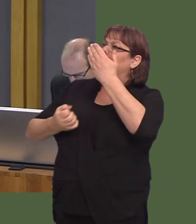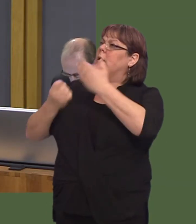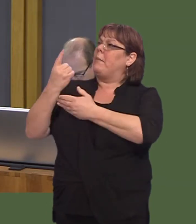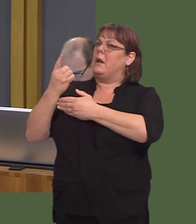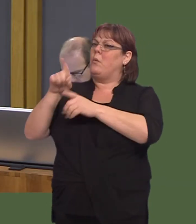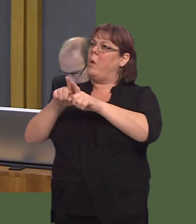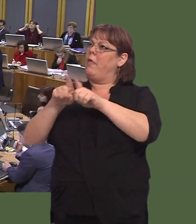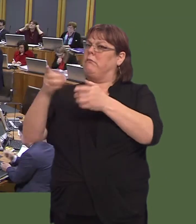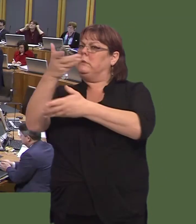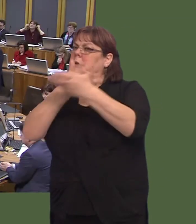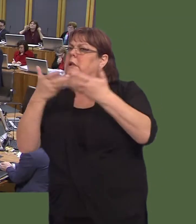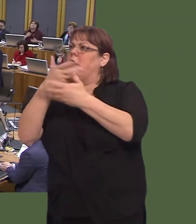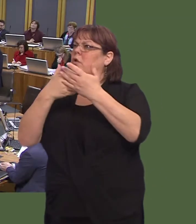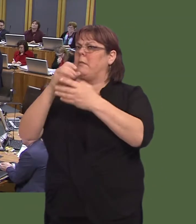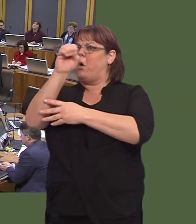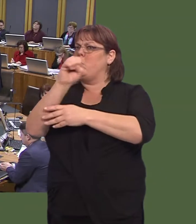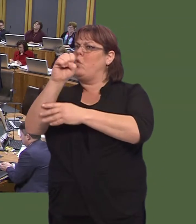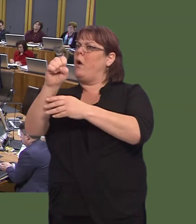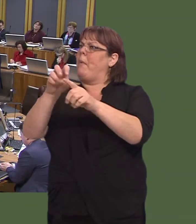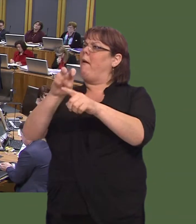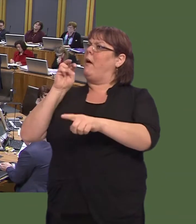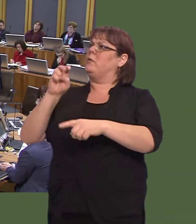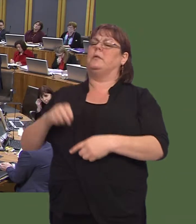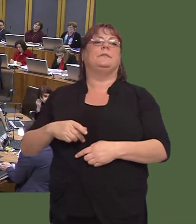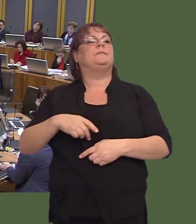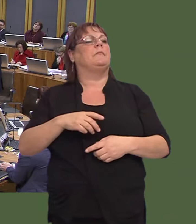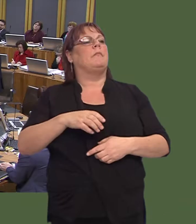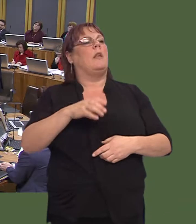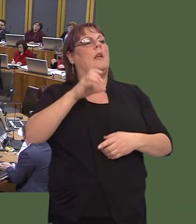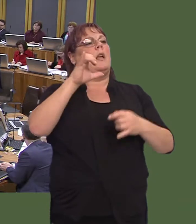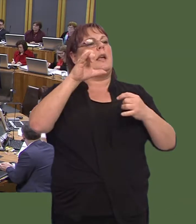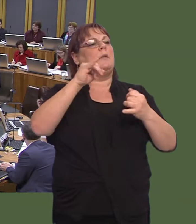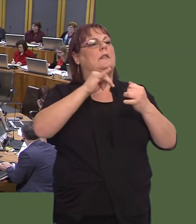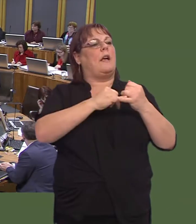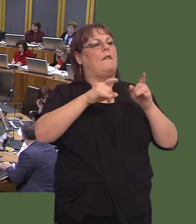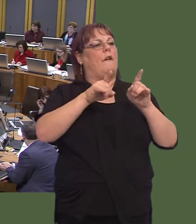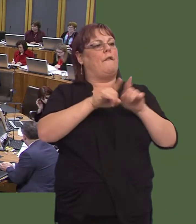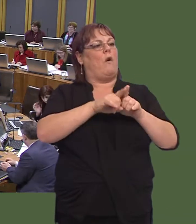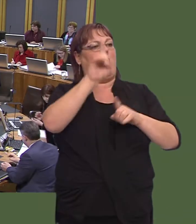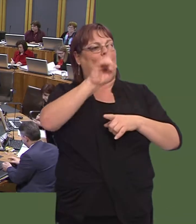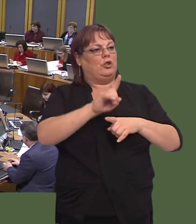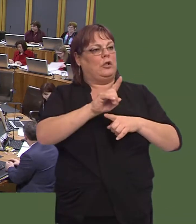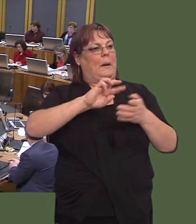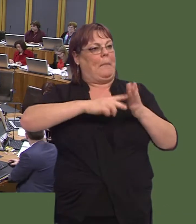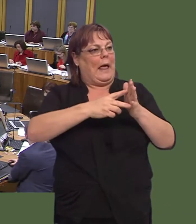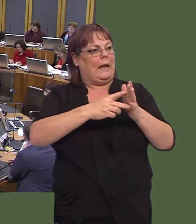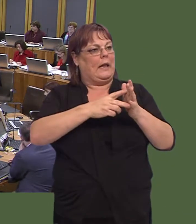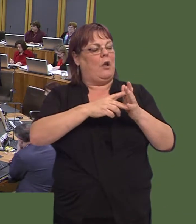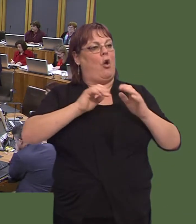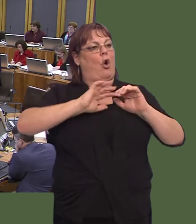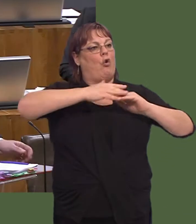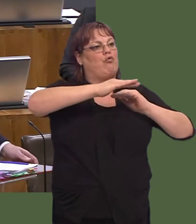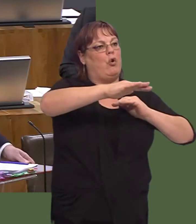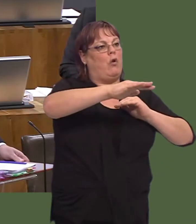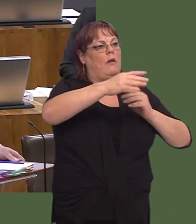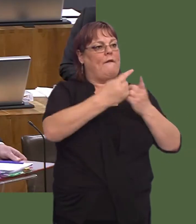on leaving the European Union? The Cabinet Secretary for Energy, Planning and Rural Affairs chairs the Brexit